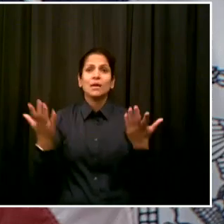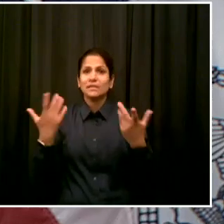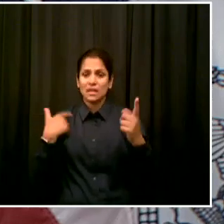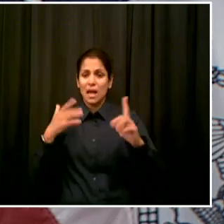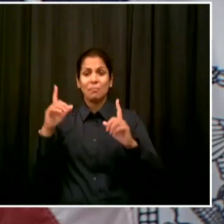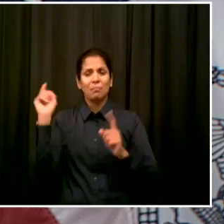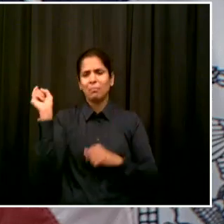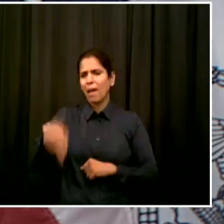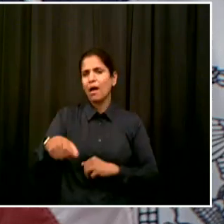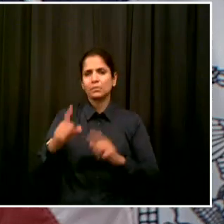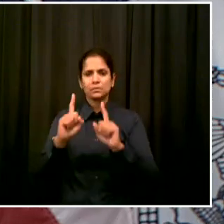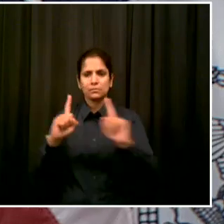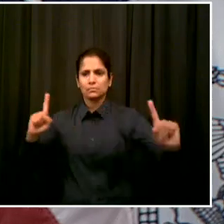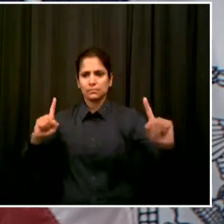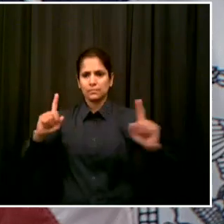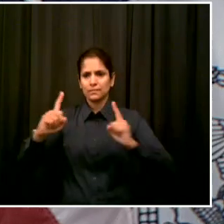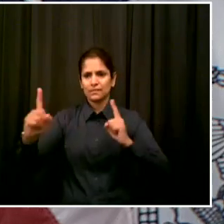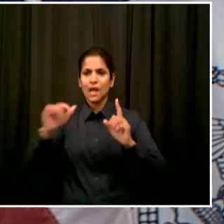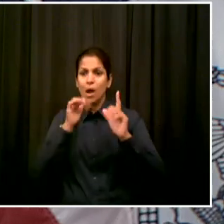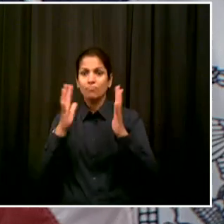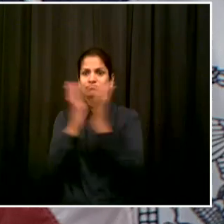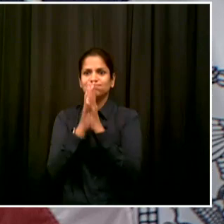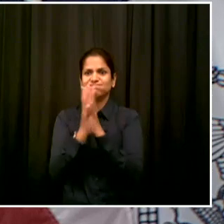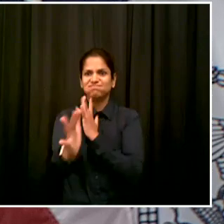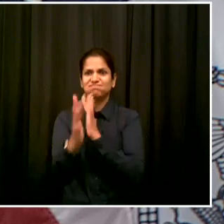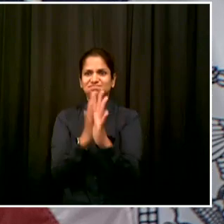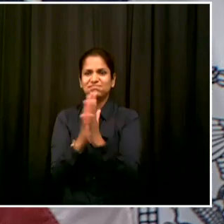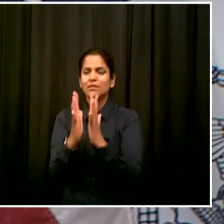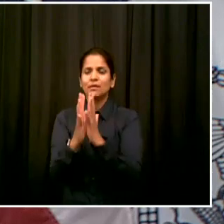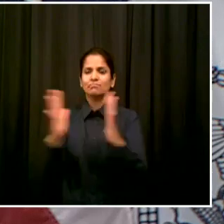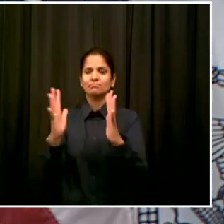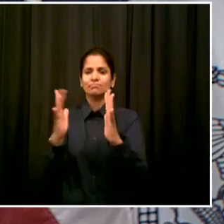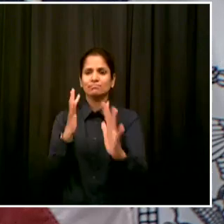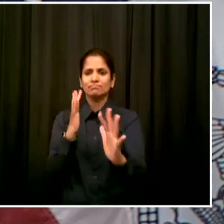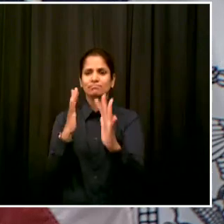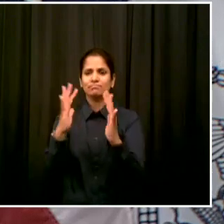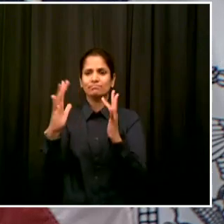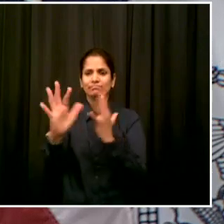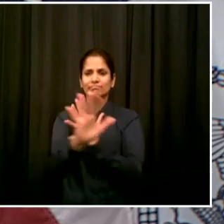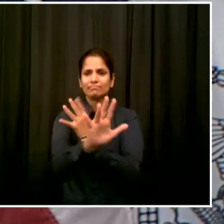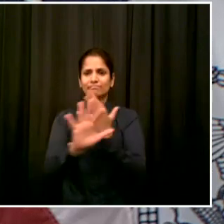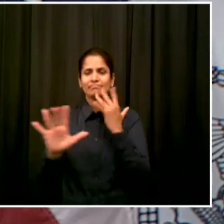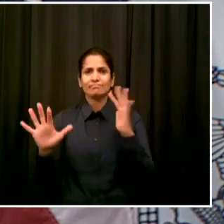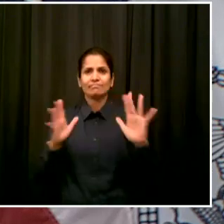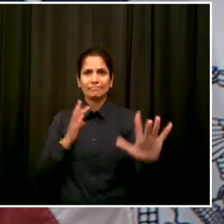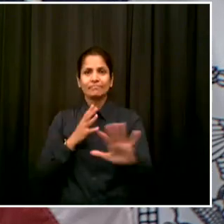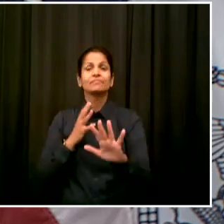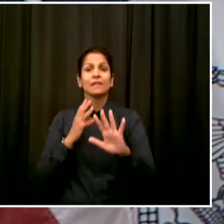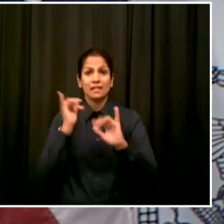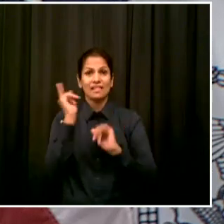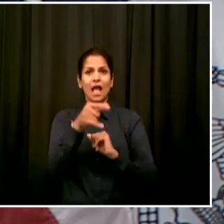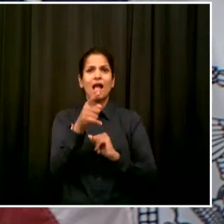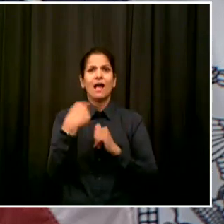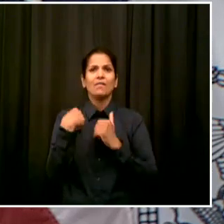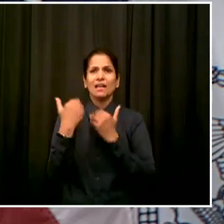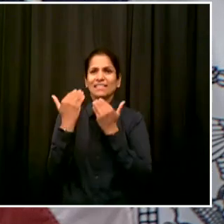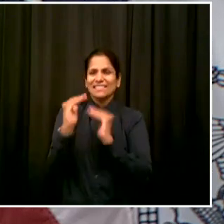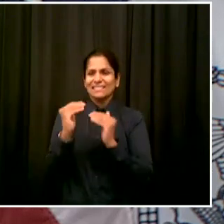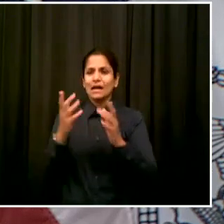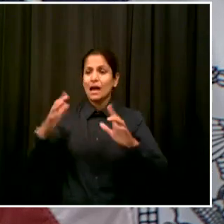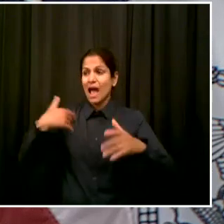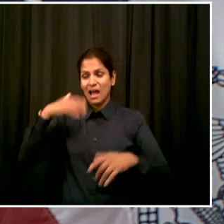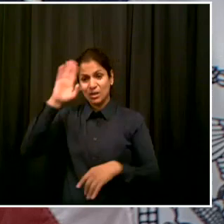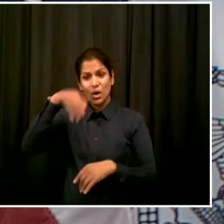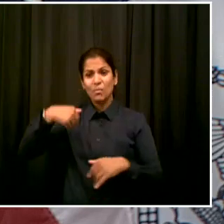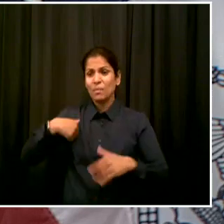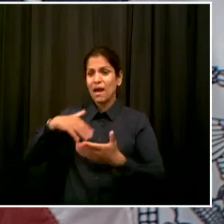building. That means you can only have a limited number of kids in the classroom. That's going to dictate how many times per week